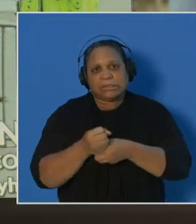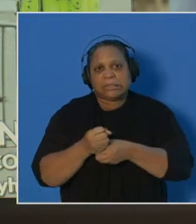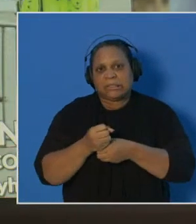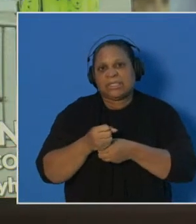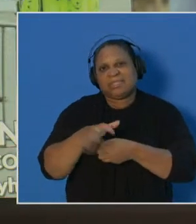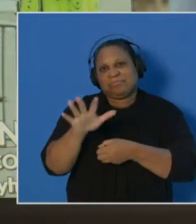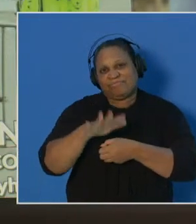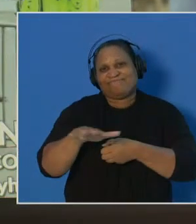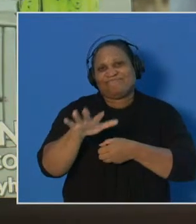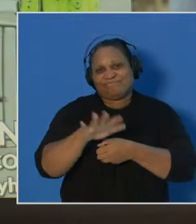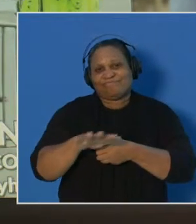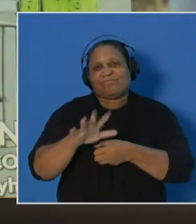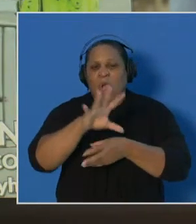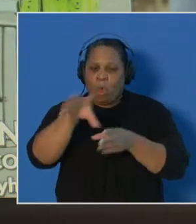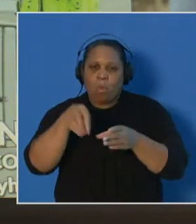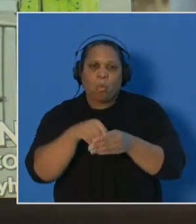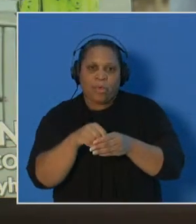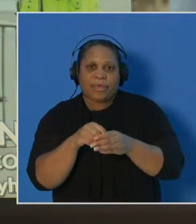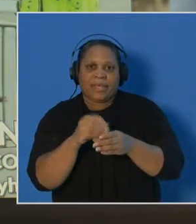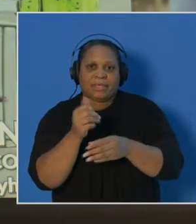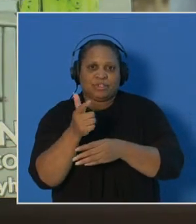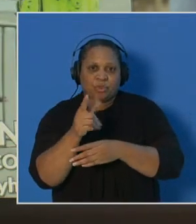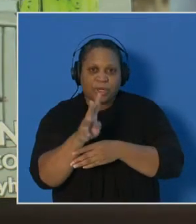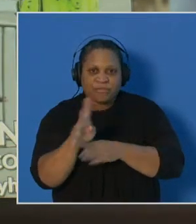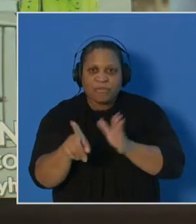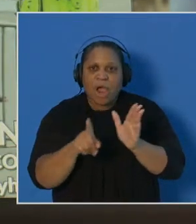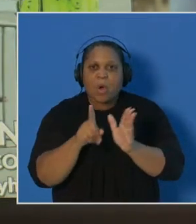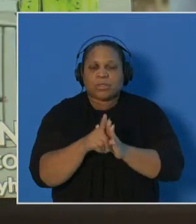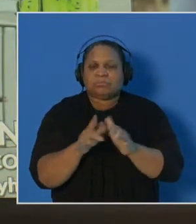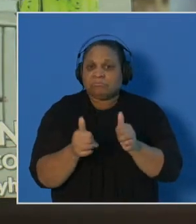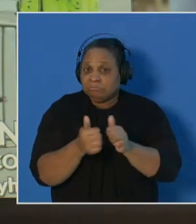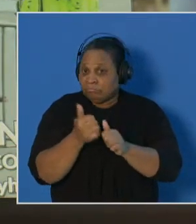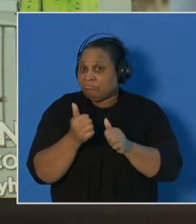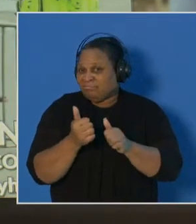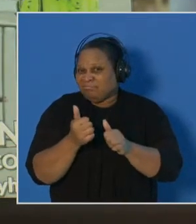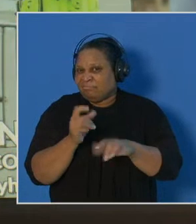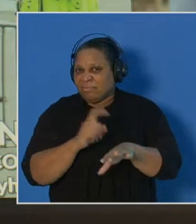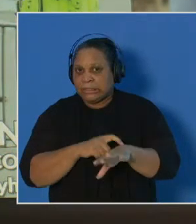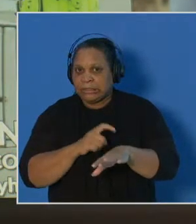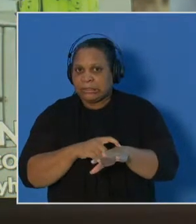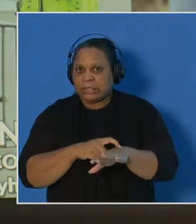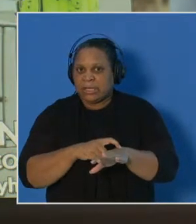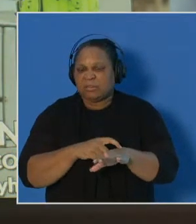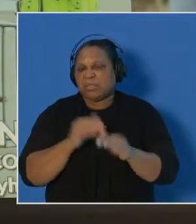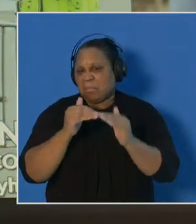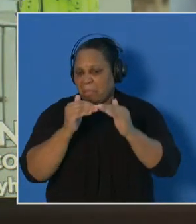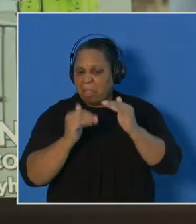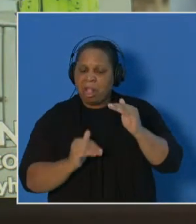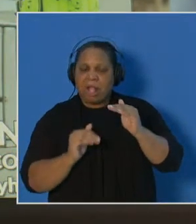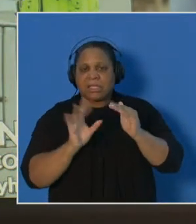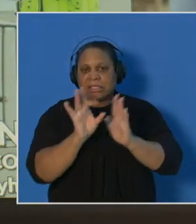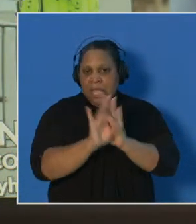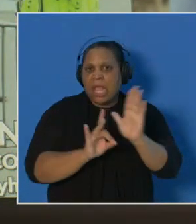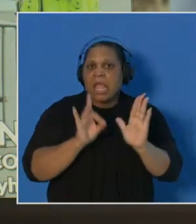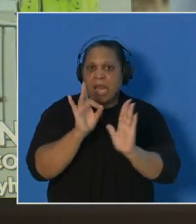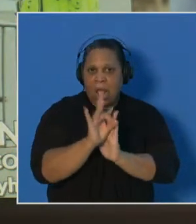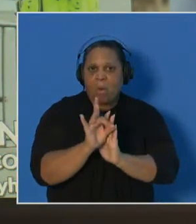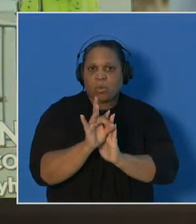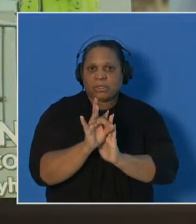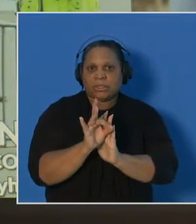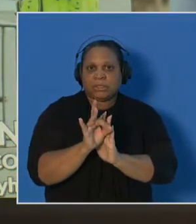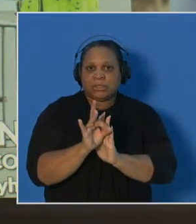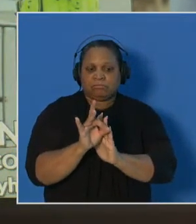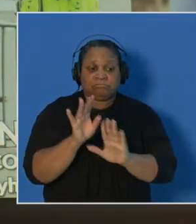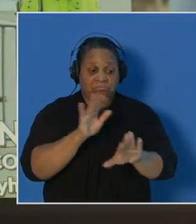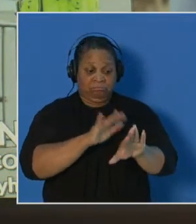within 24 hours, but in most cases, the turnaround time will be less than 8 hours. At